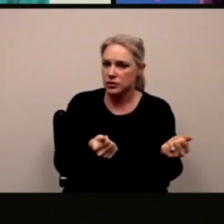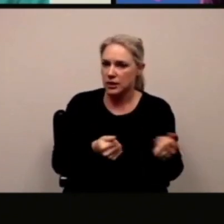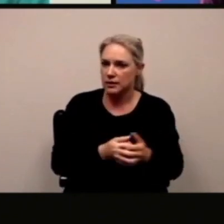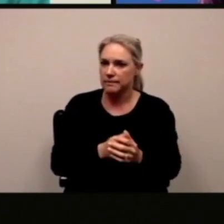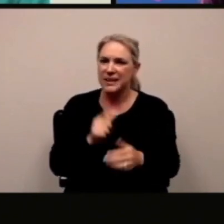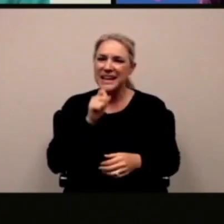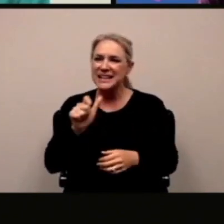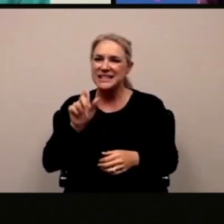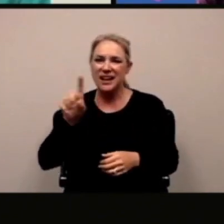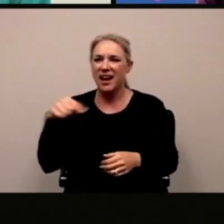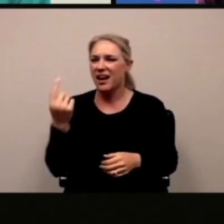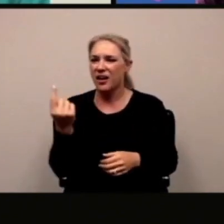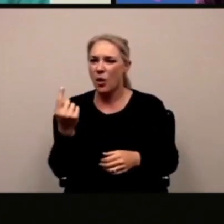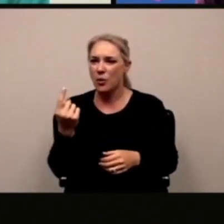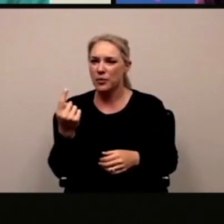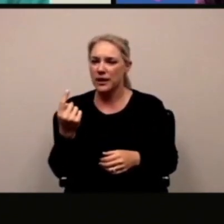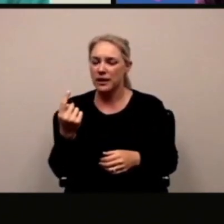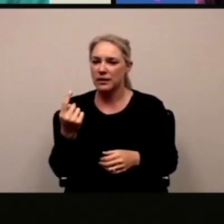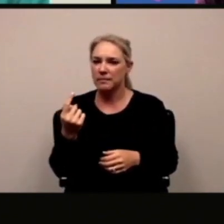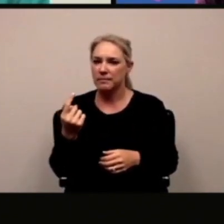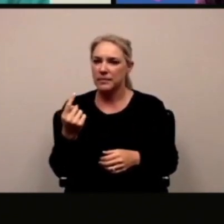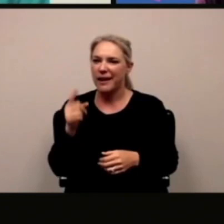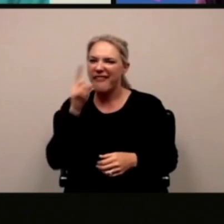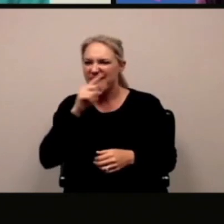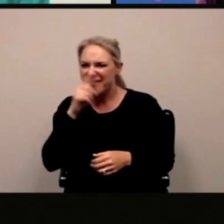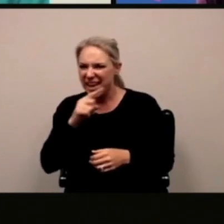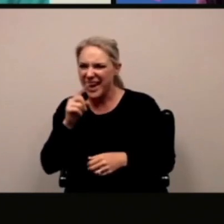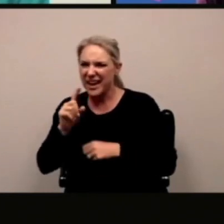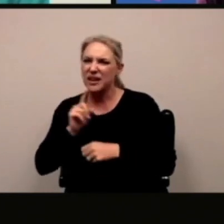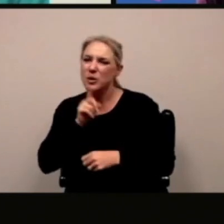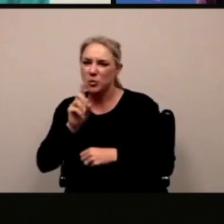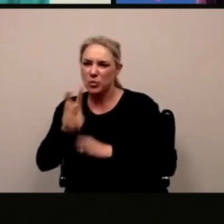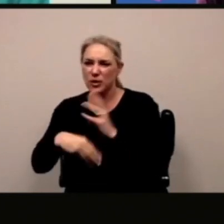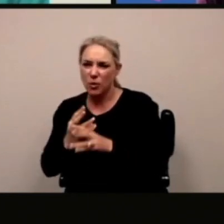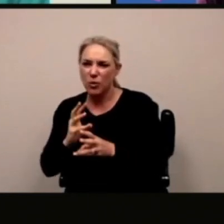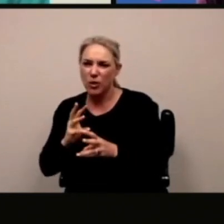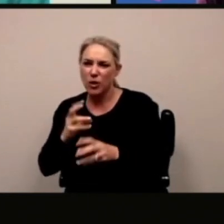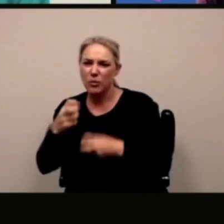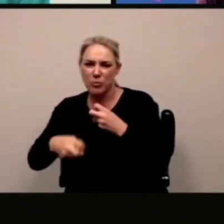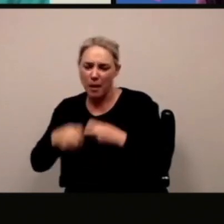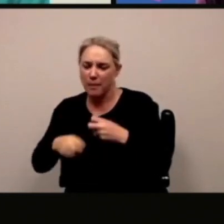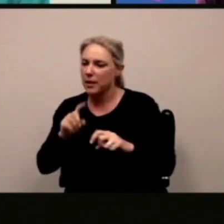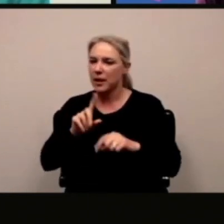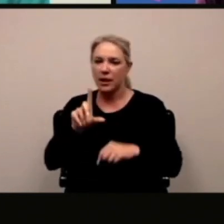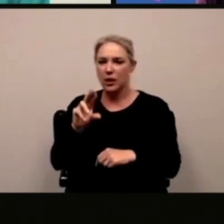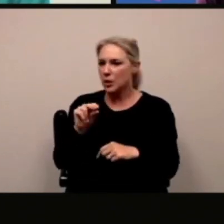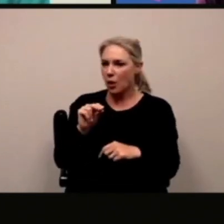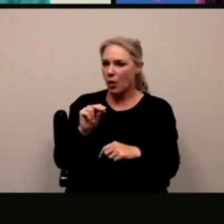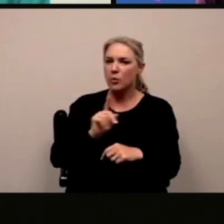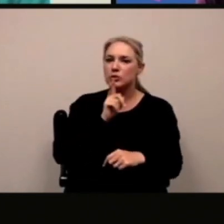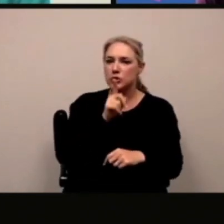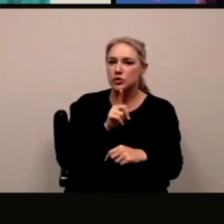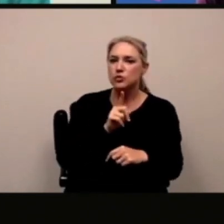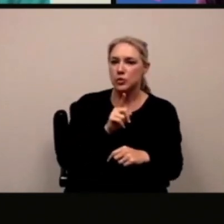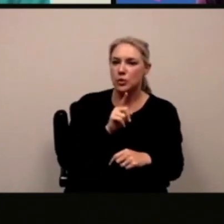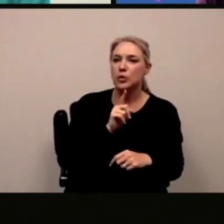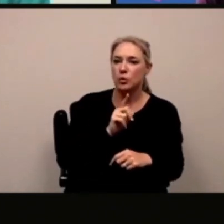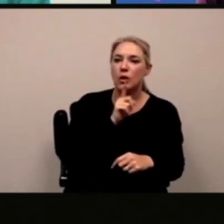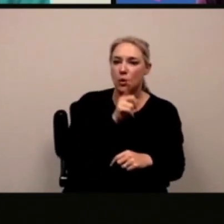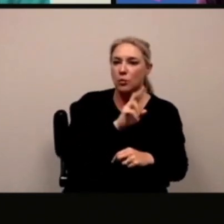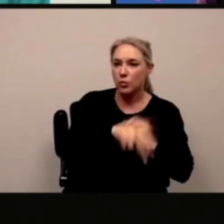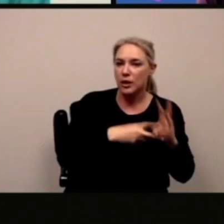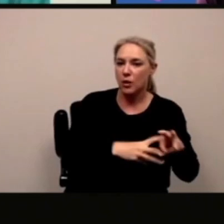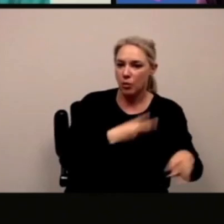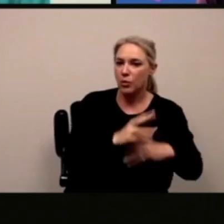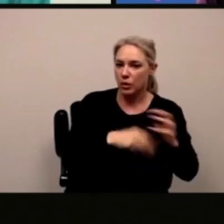oh, it's an important problem, but actually connect it to a SDG and then come up with the research and the facts that go along with why they think it's a